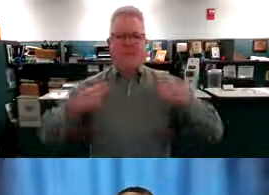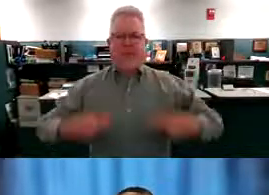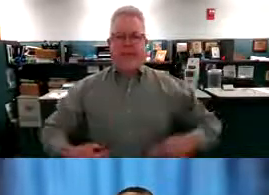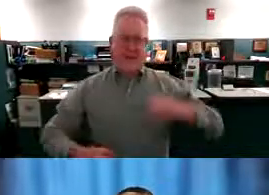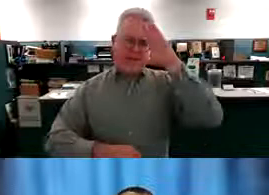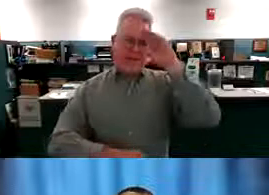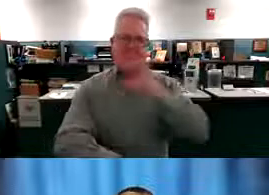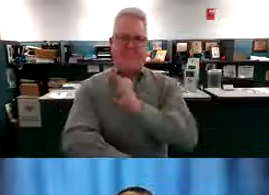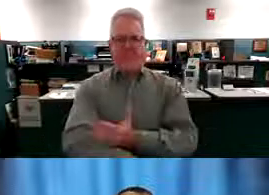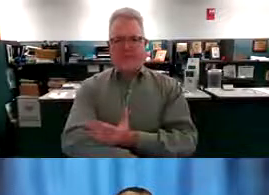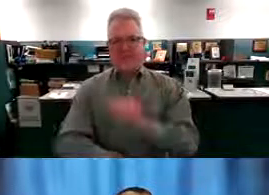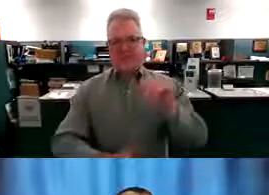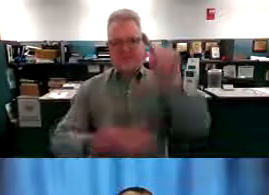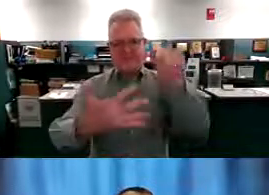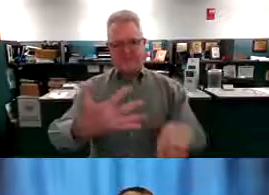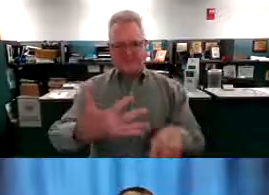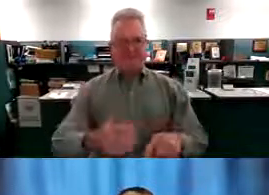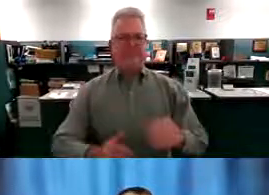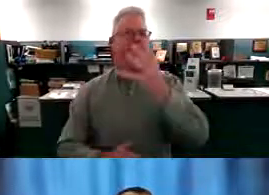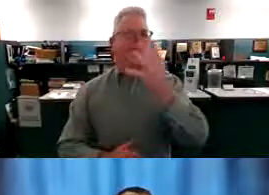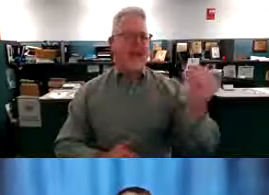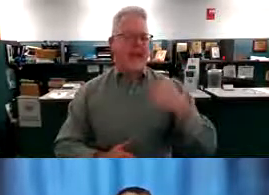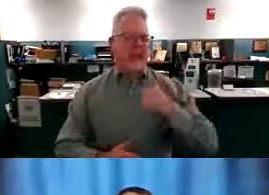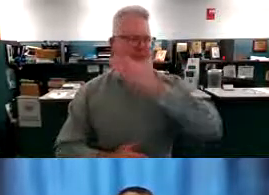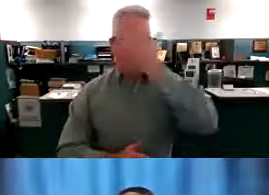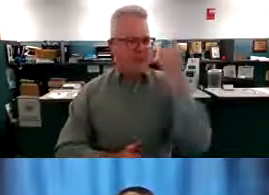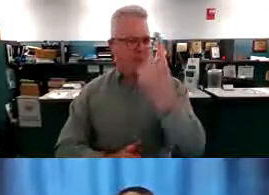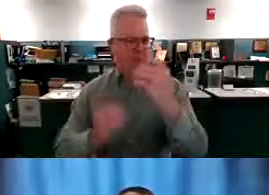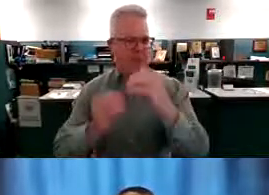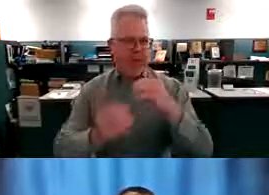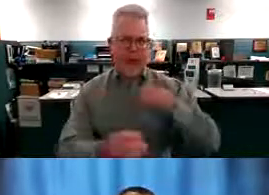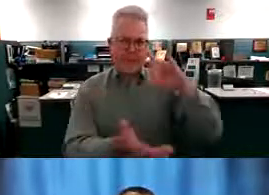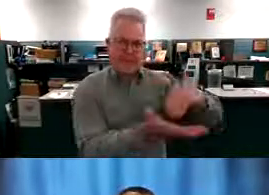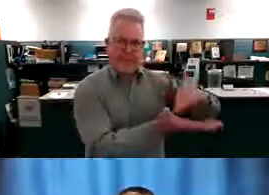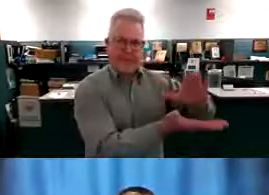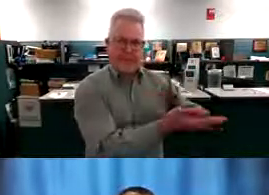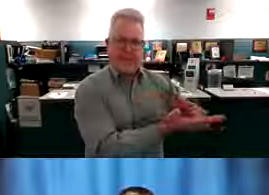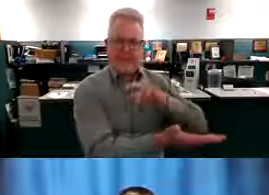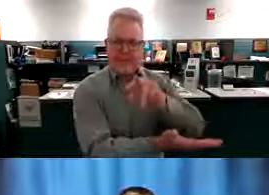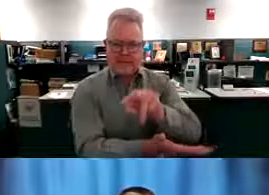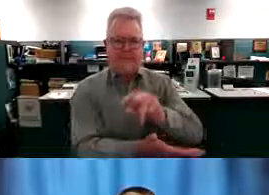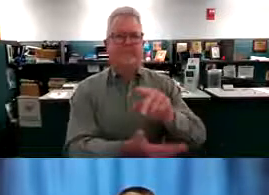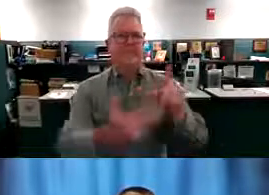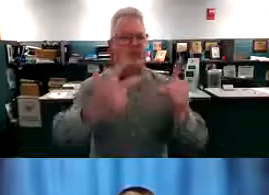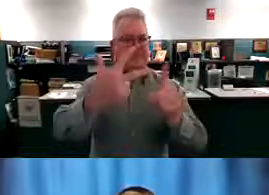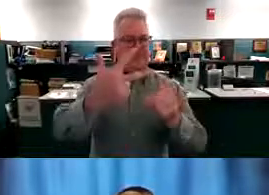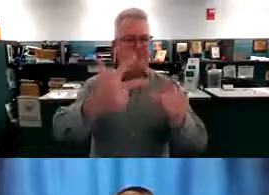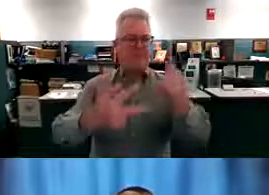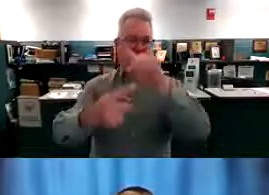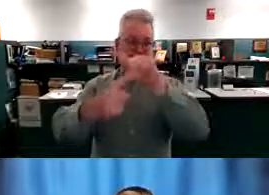I think, I'm just one person, and, we need some more manpower with this,